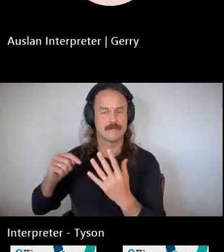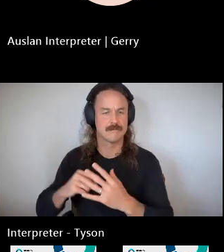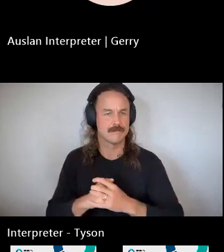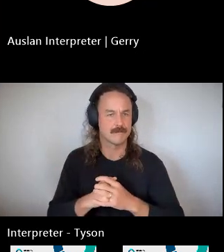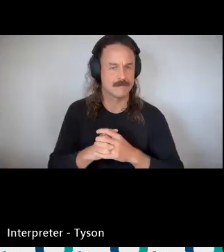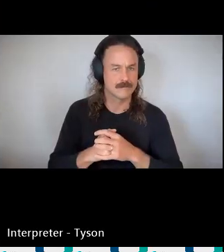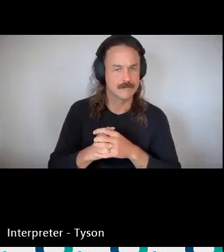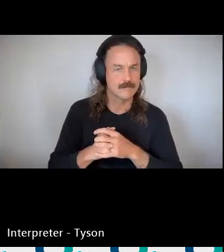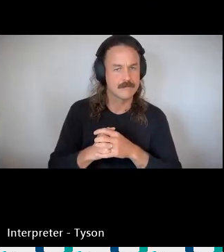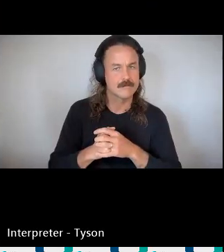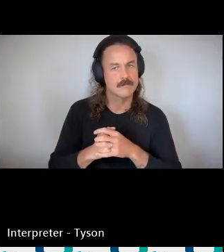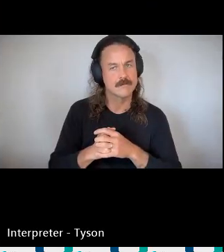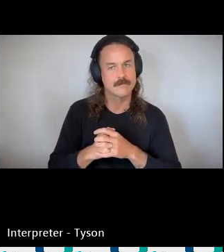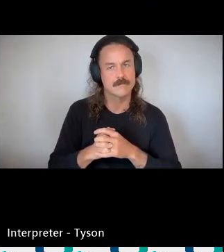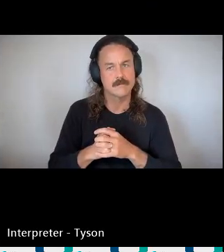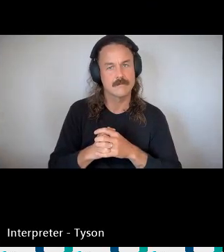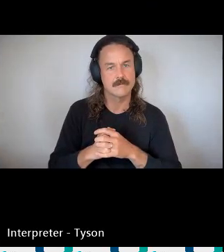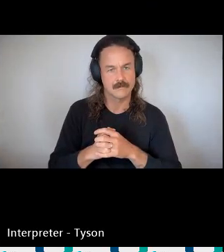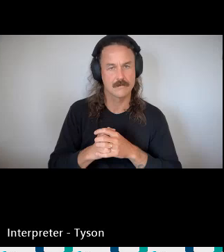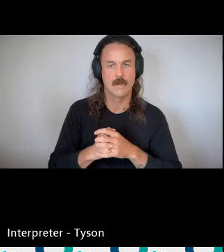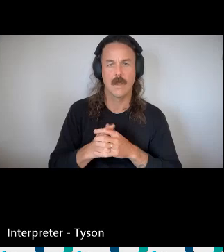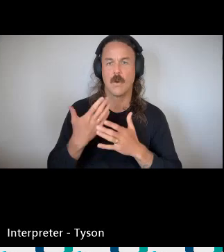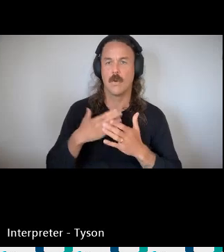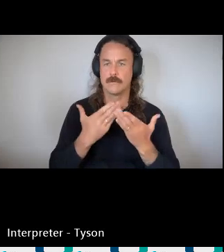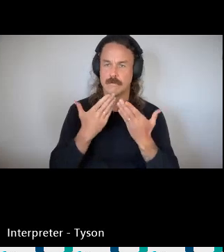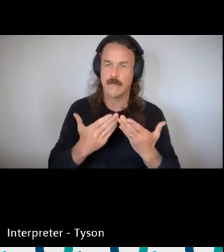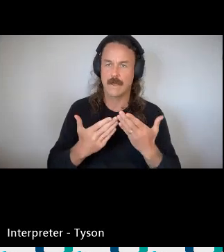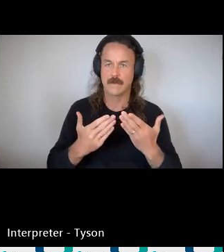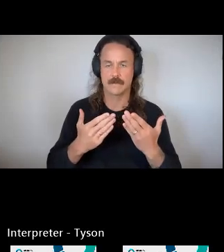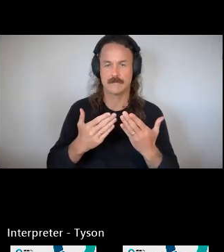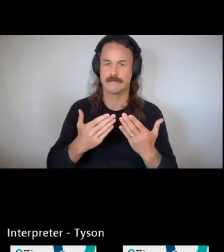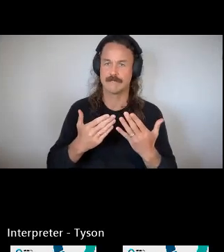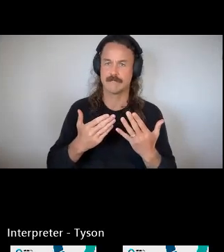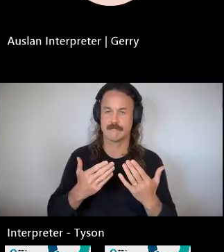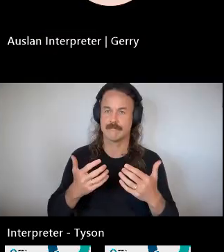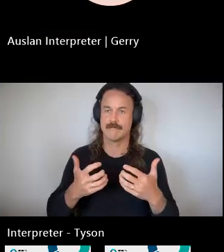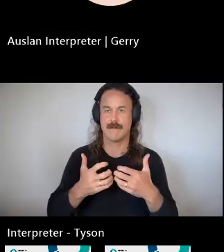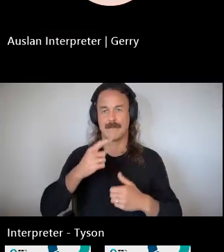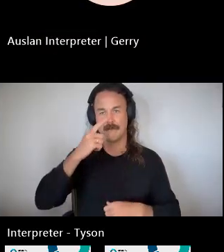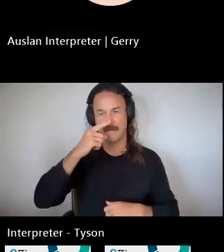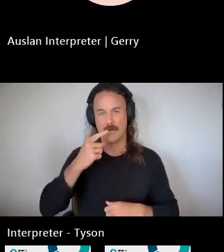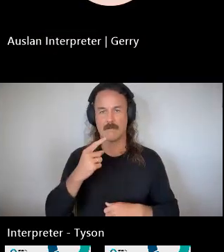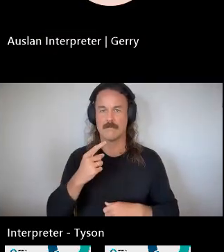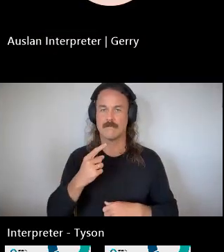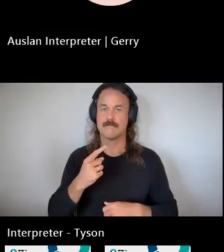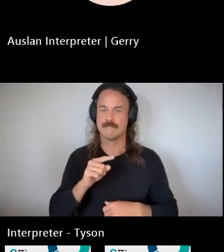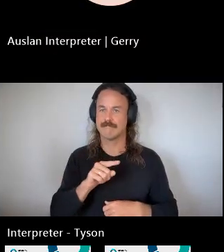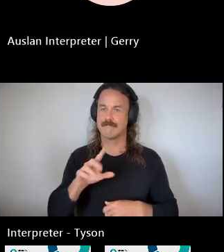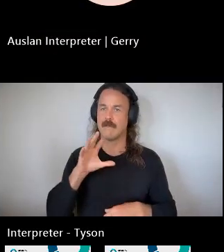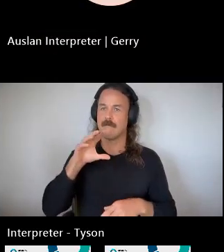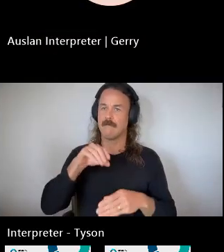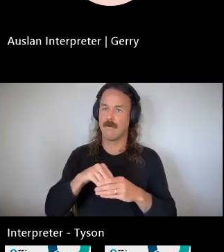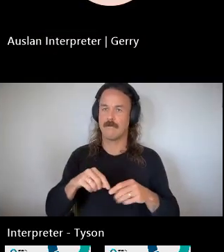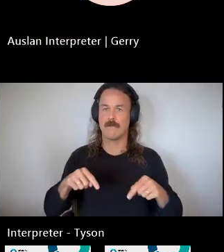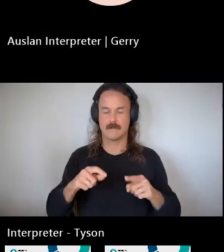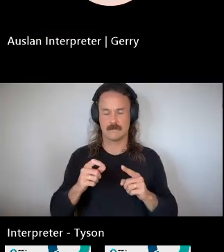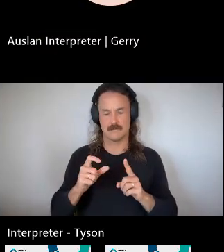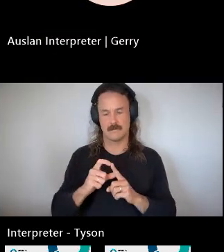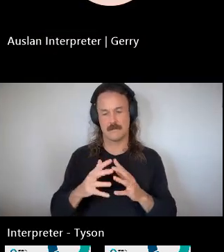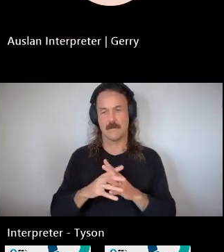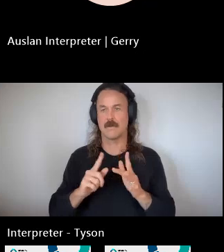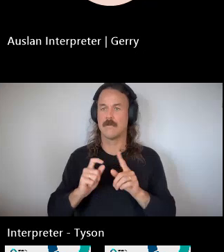So I'd like to acknowledge a number of people who have been really important in making the Disability Wellbeing Index come to fruition. So I'd like